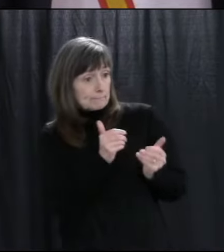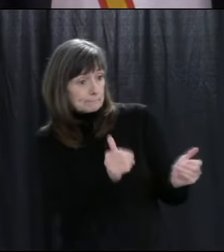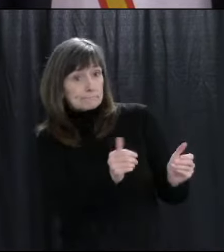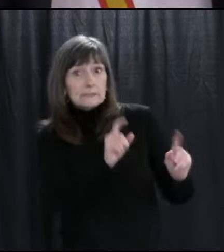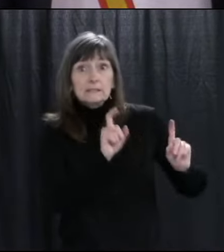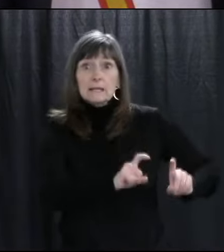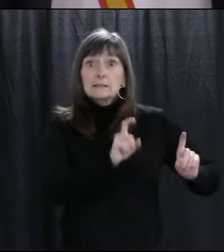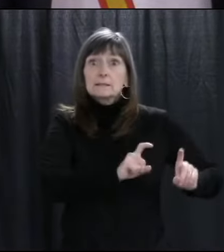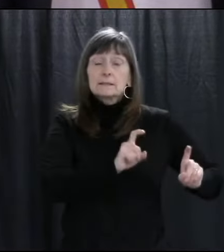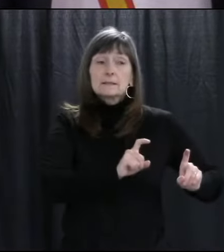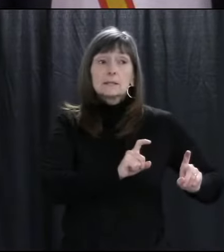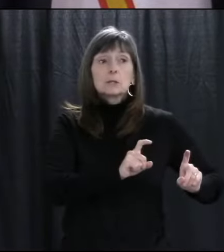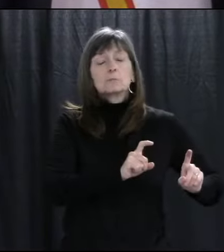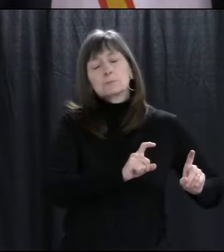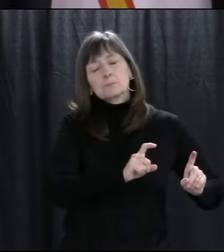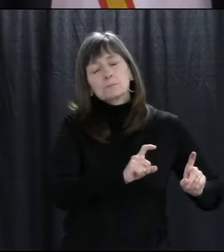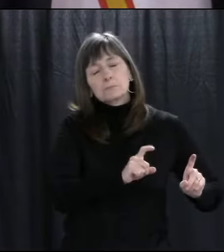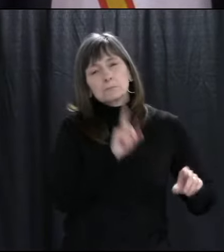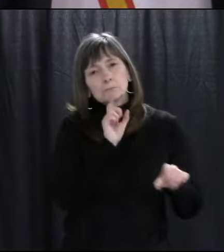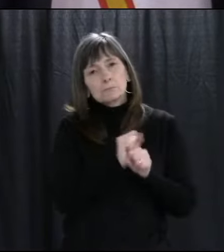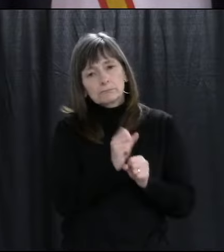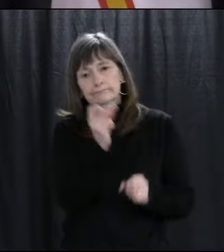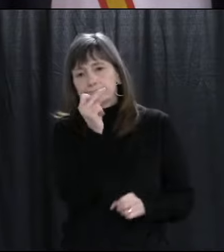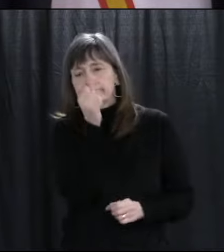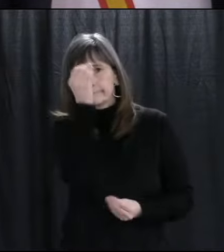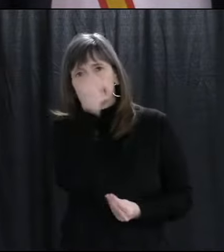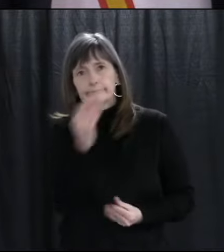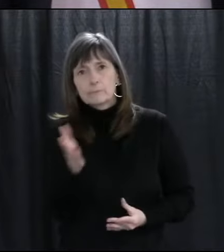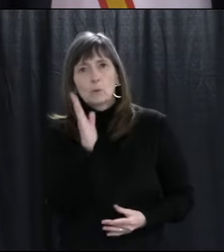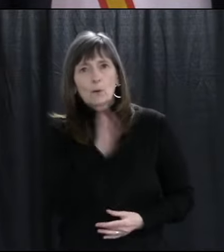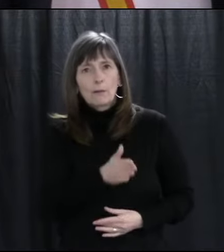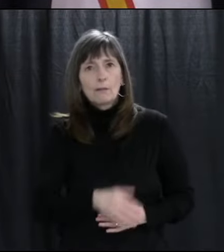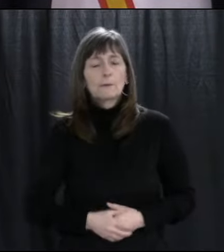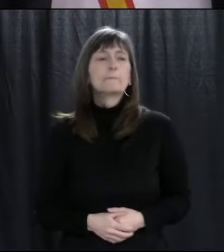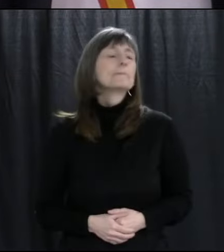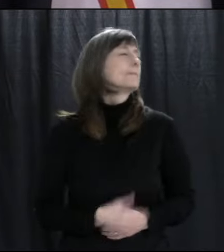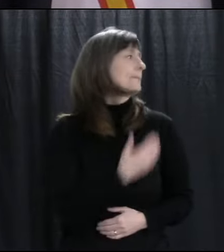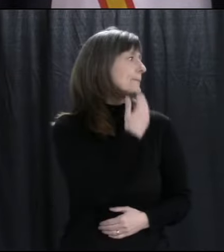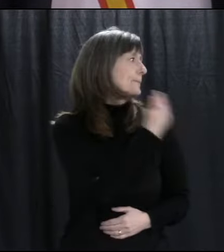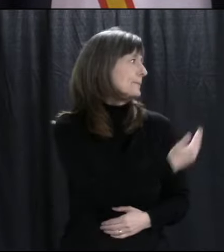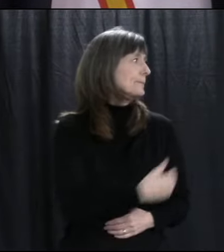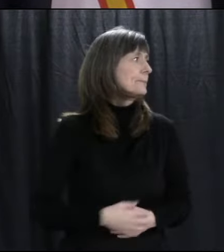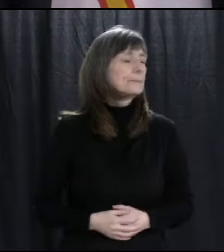of assessment centers, I'm confident the public will know. Okay, thank you.